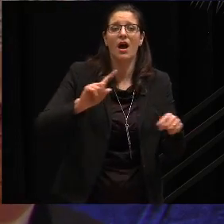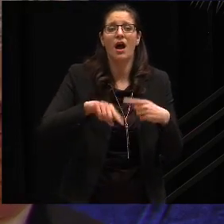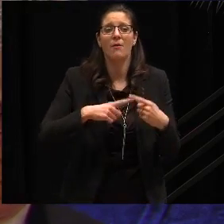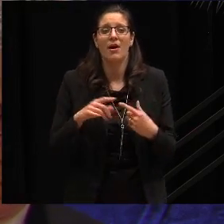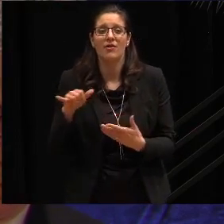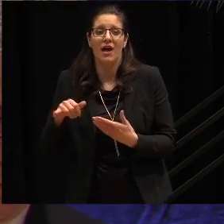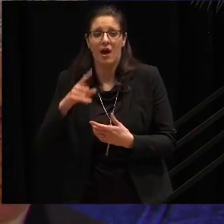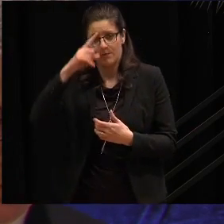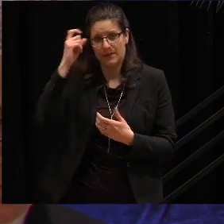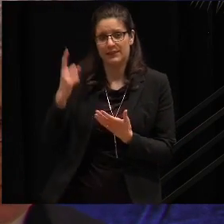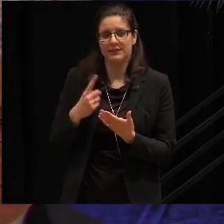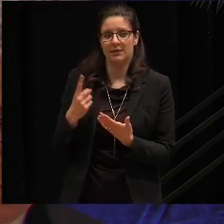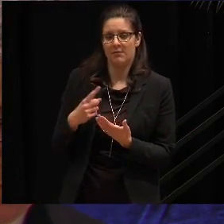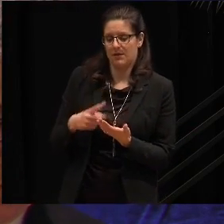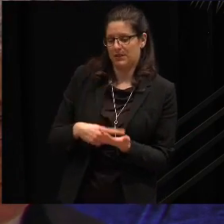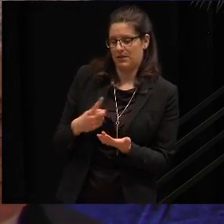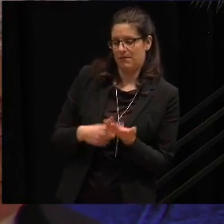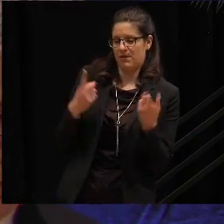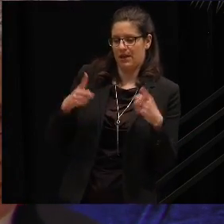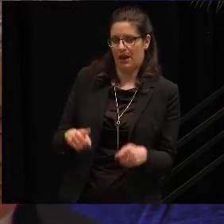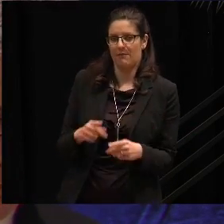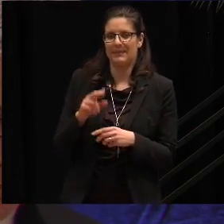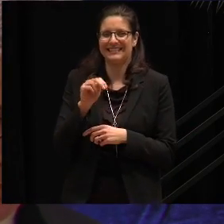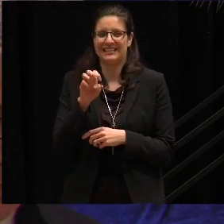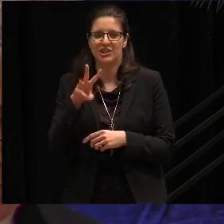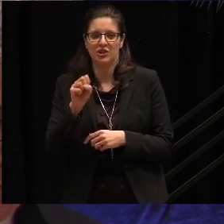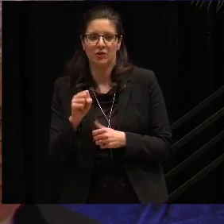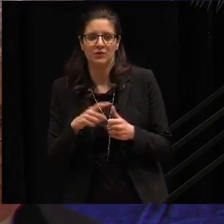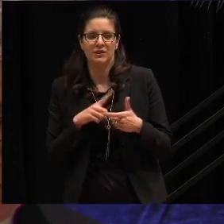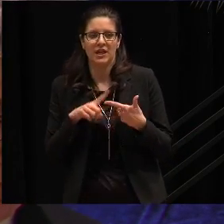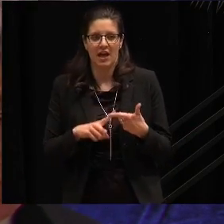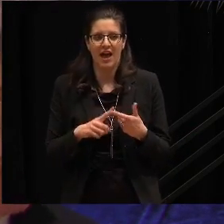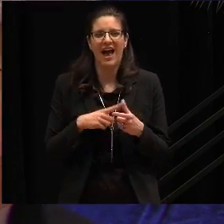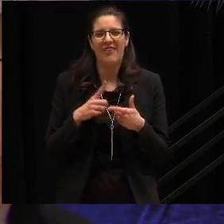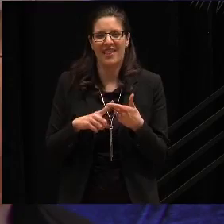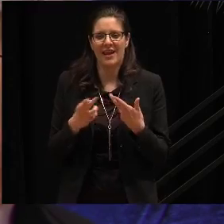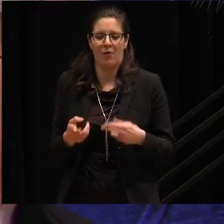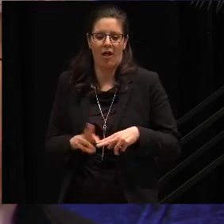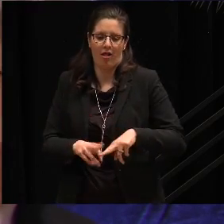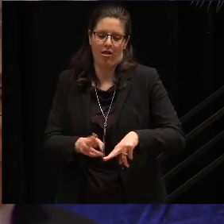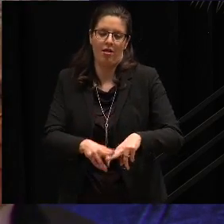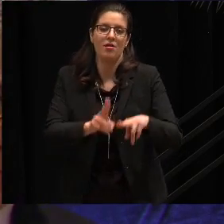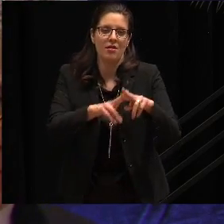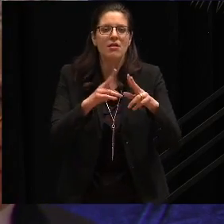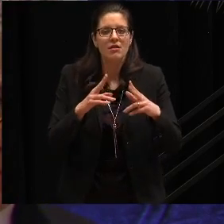something happens in the news. So he gets distracted, and then he only adds to it. I think that's what you